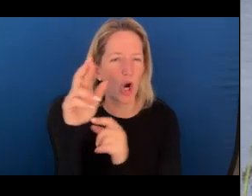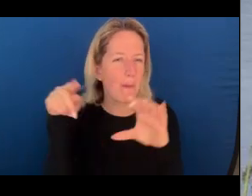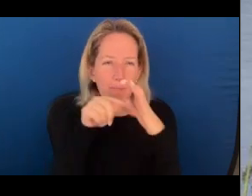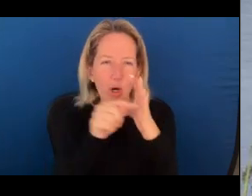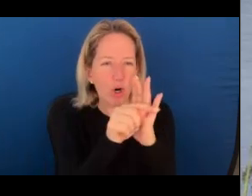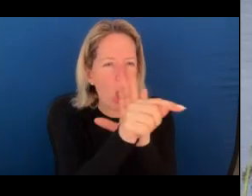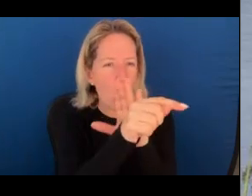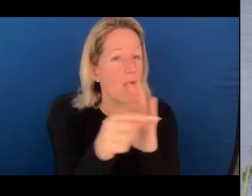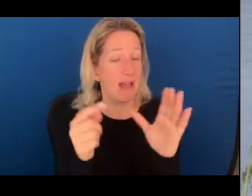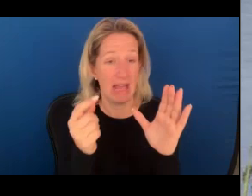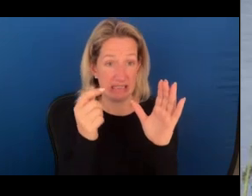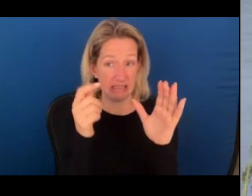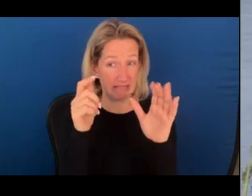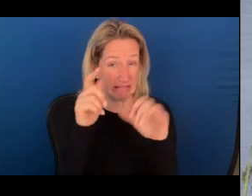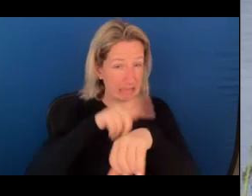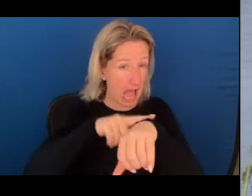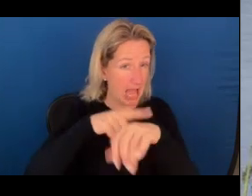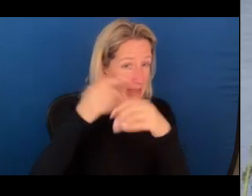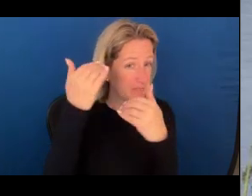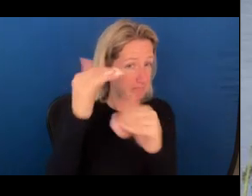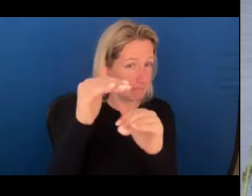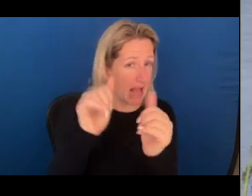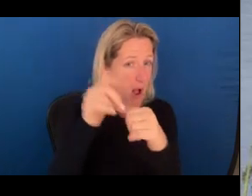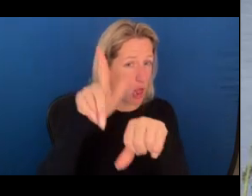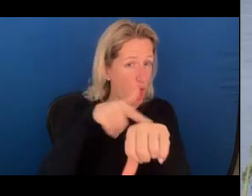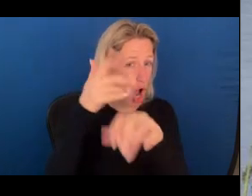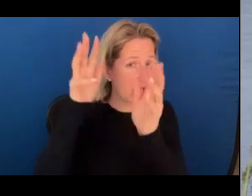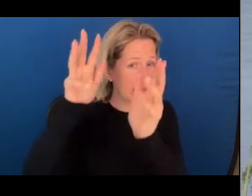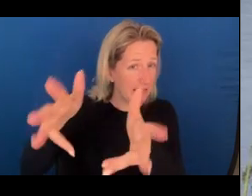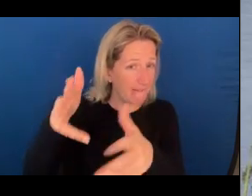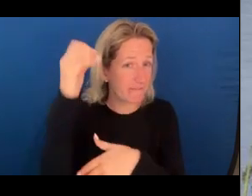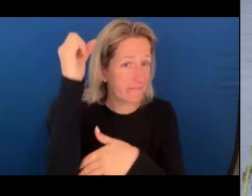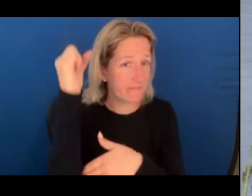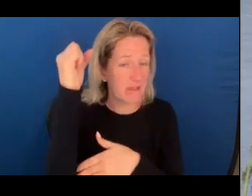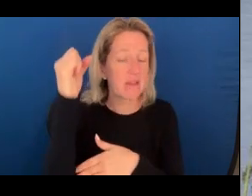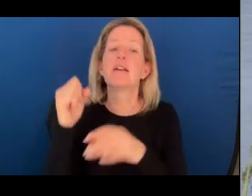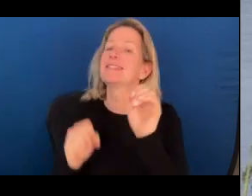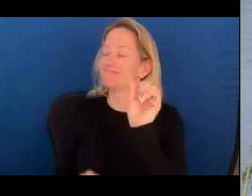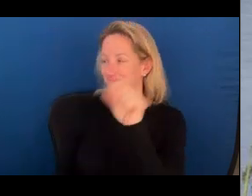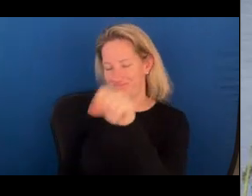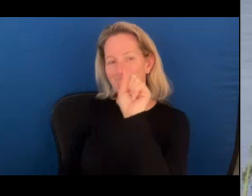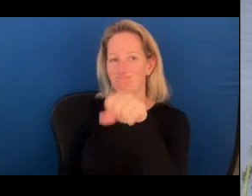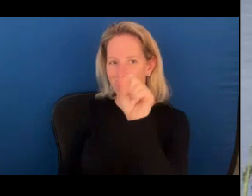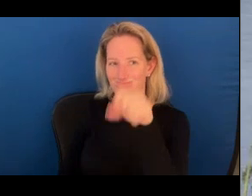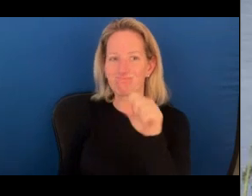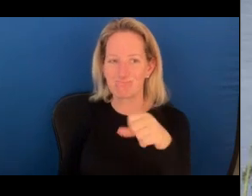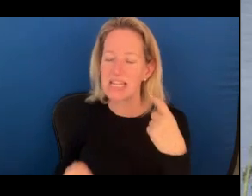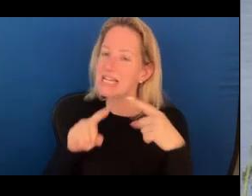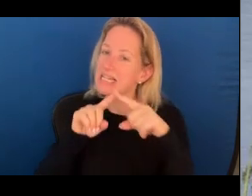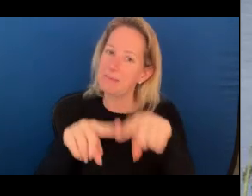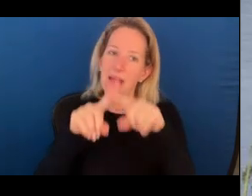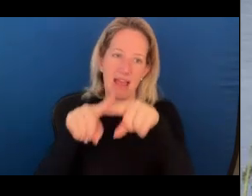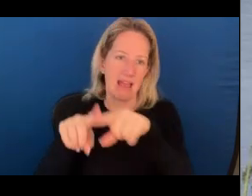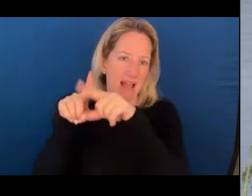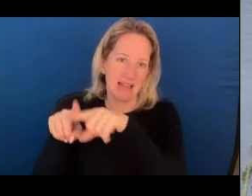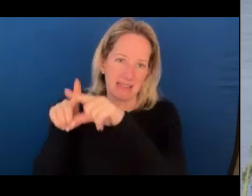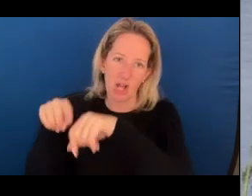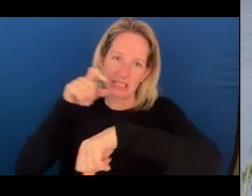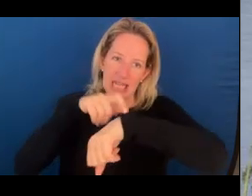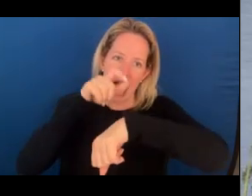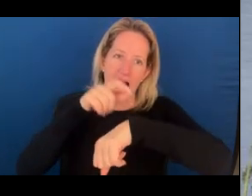time limited, how long they can be out there? So yes, it kind of depends. It seems to depend on inundation timing.